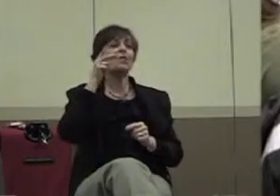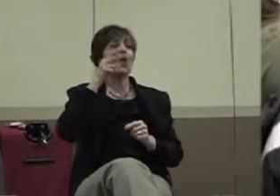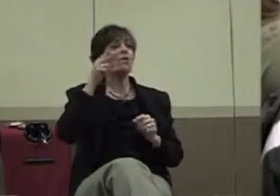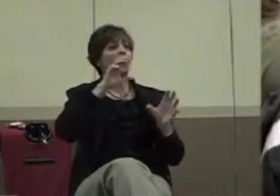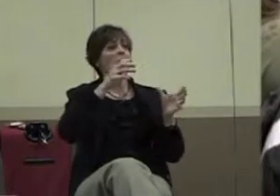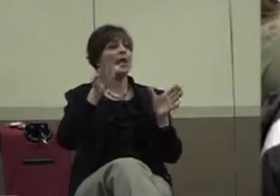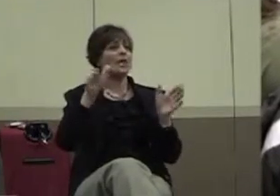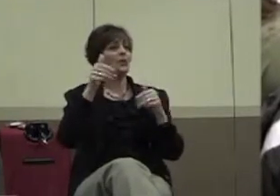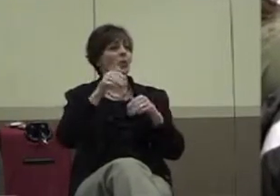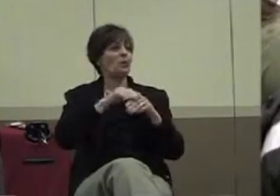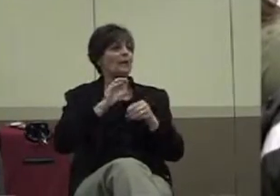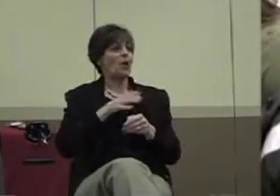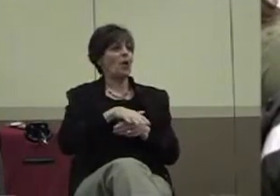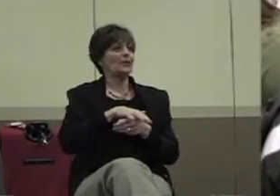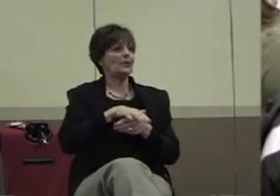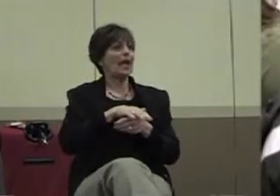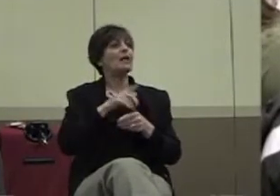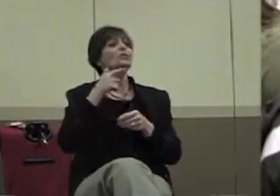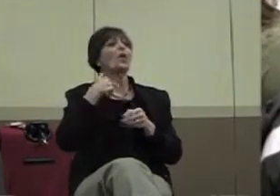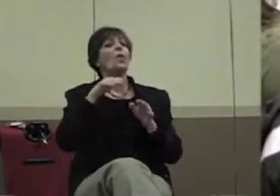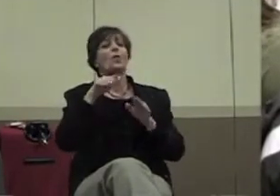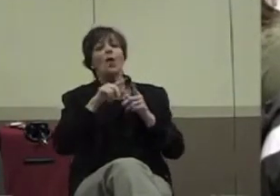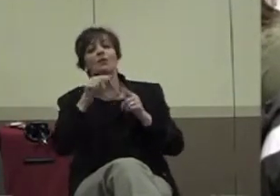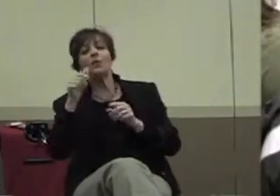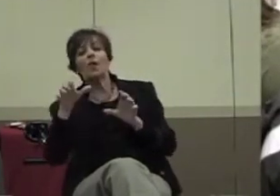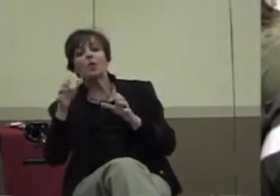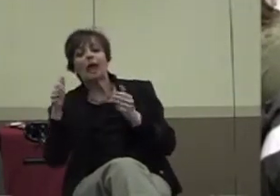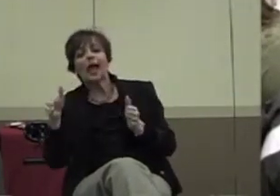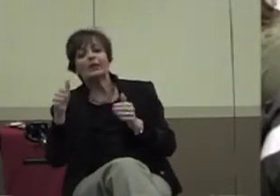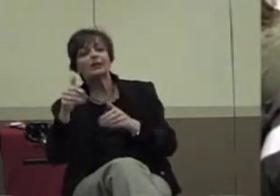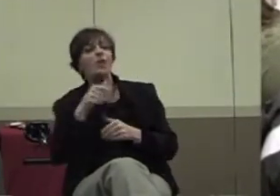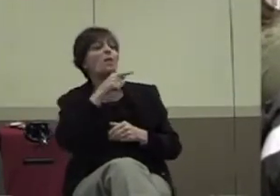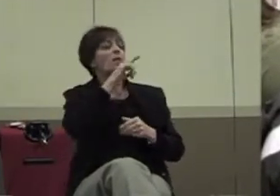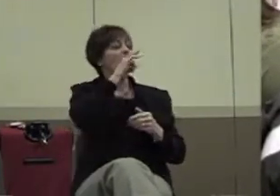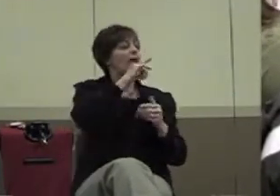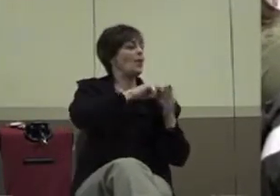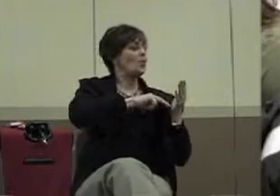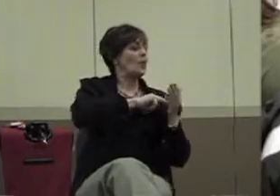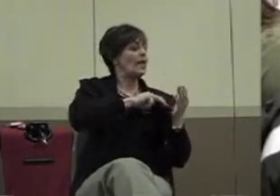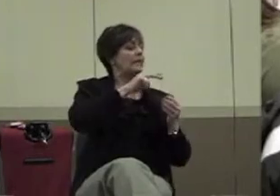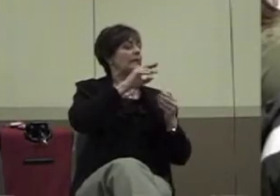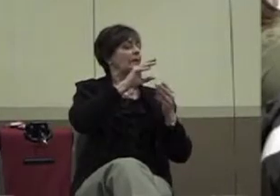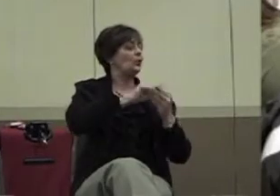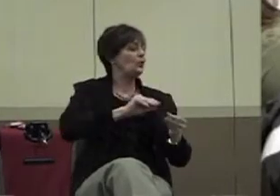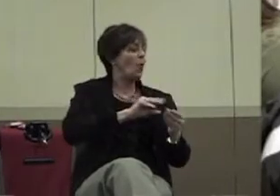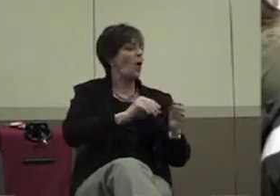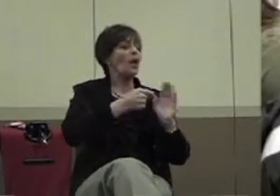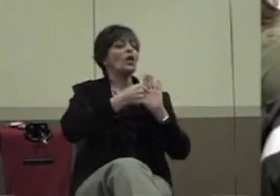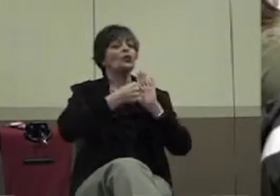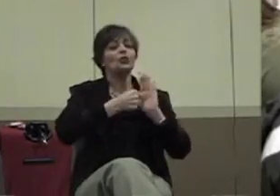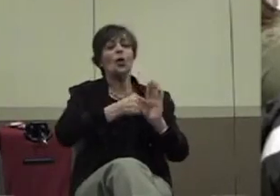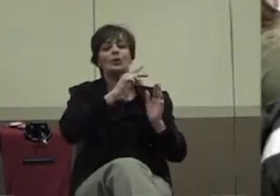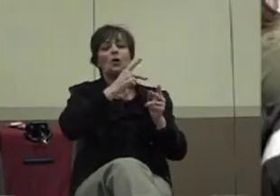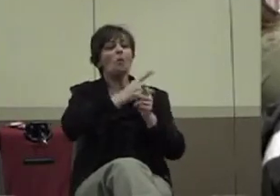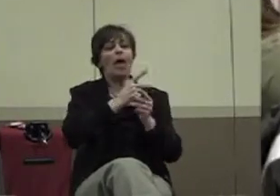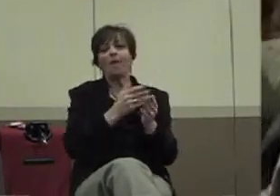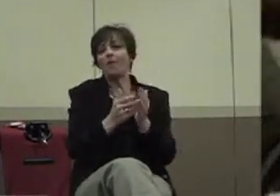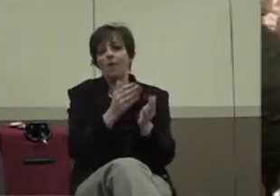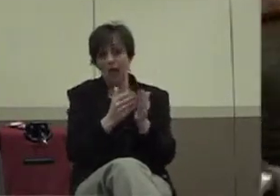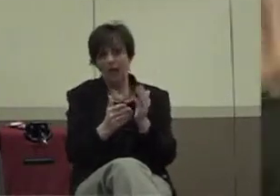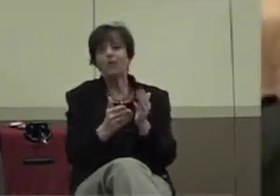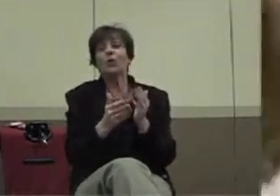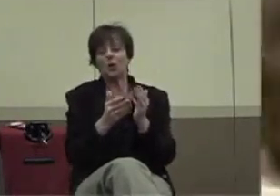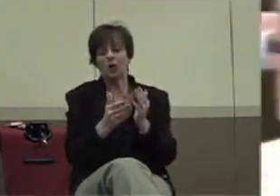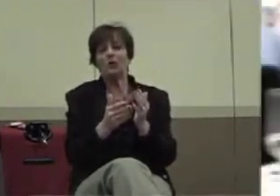walk to the other classroom and the kid reads the story that they could read, or shows their math work or whatever it was. Awesome. So the